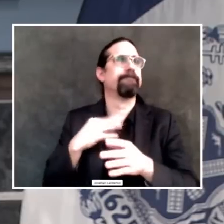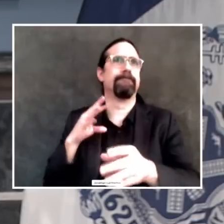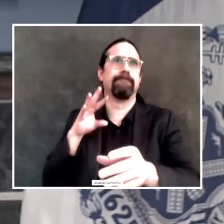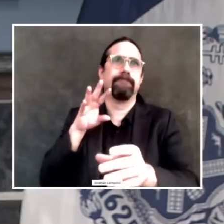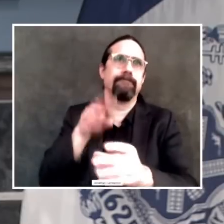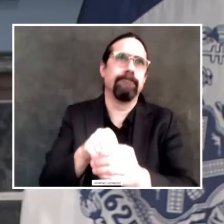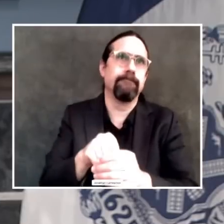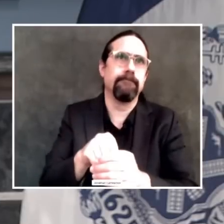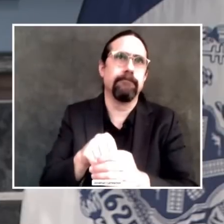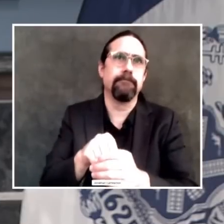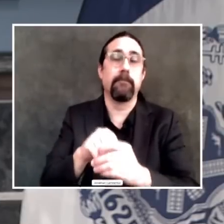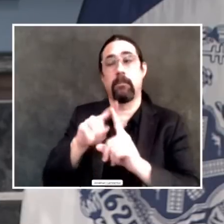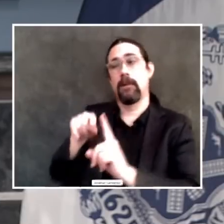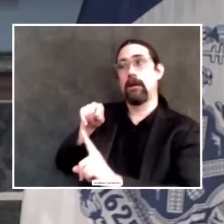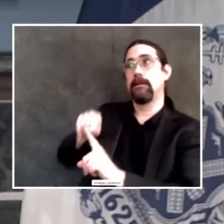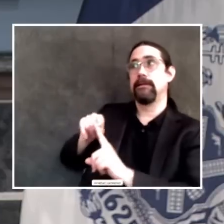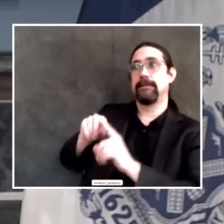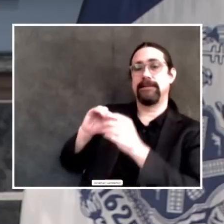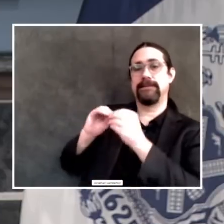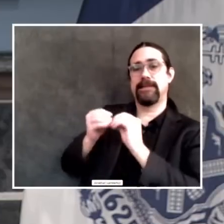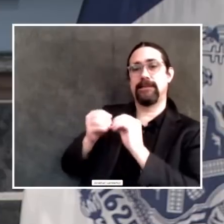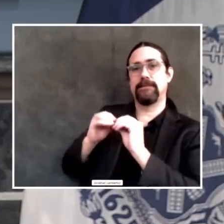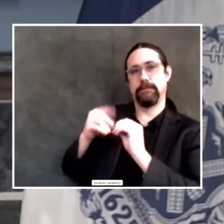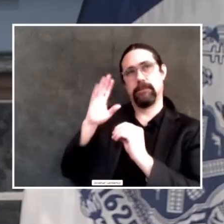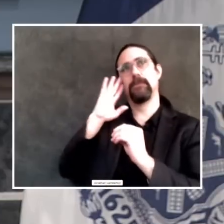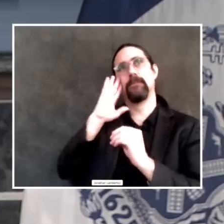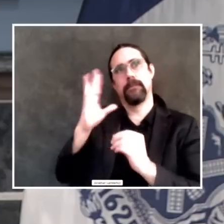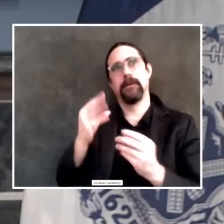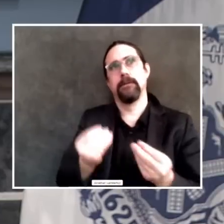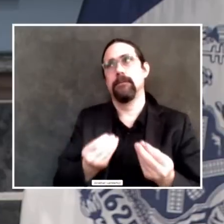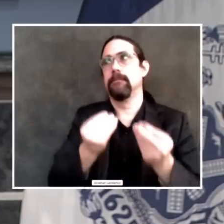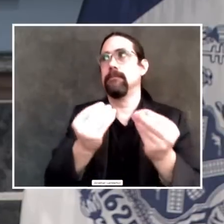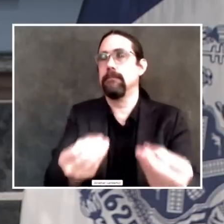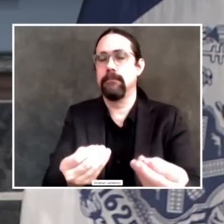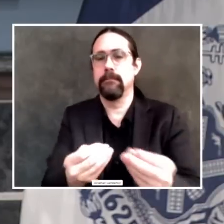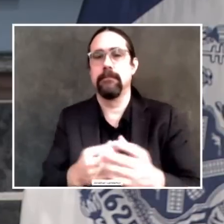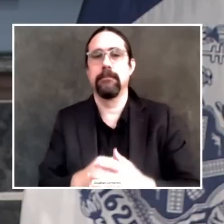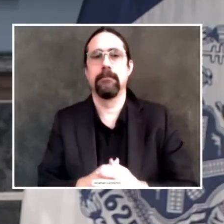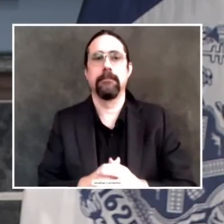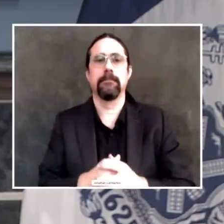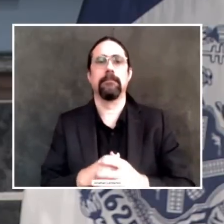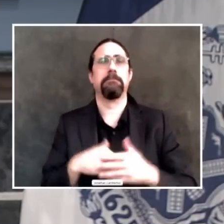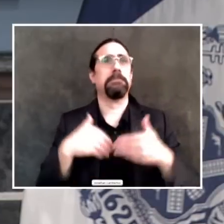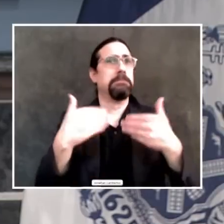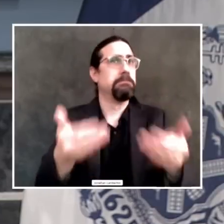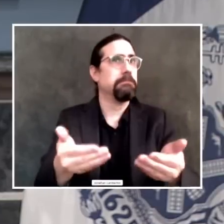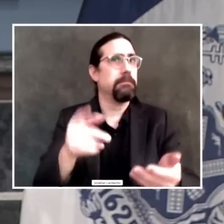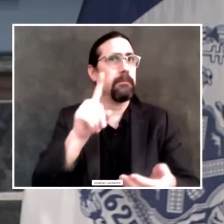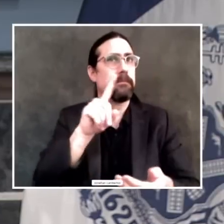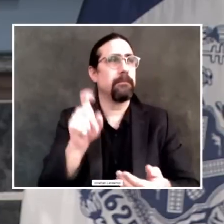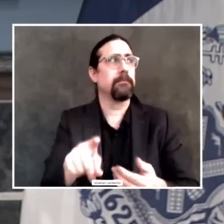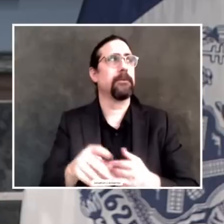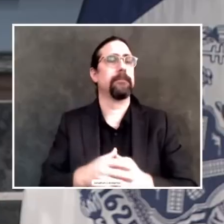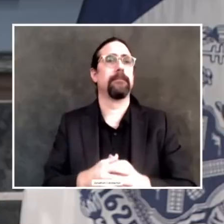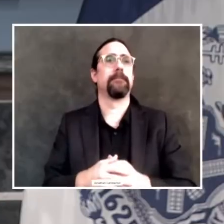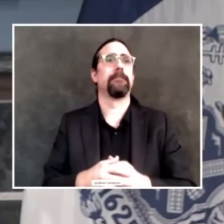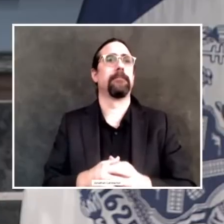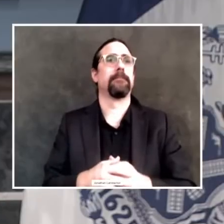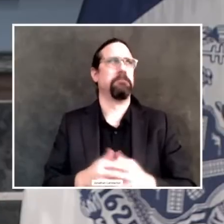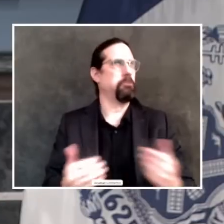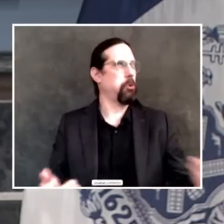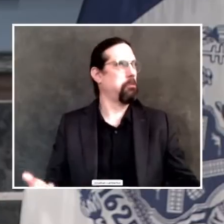Mr. Mayor, a very joyous and weird Passover to you. Gersh, I want to wish you Aziz and Pesach,